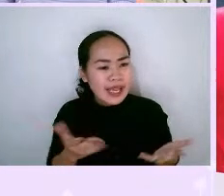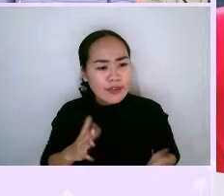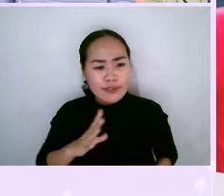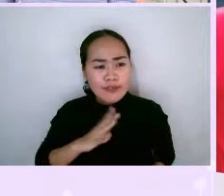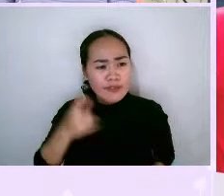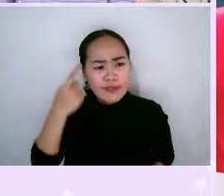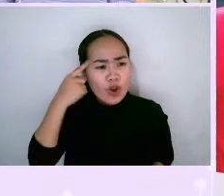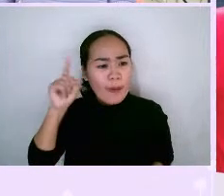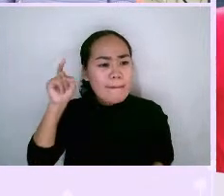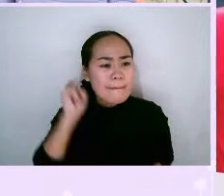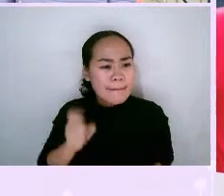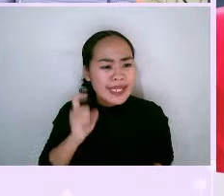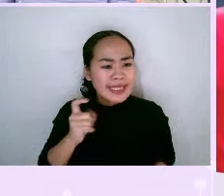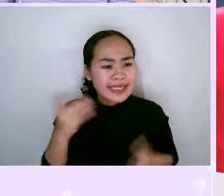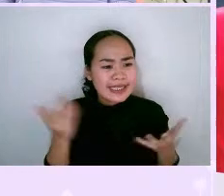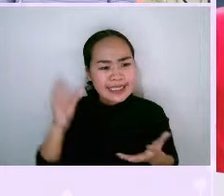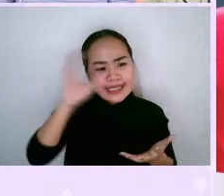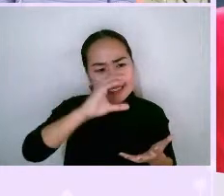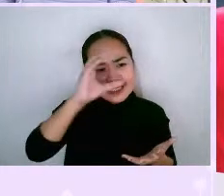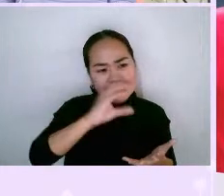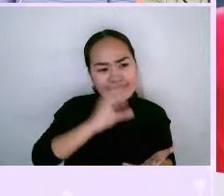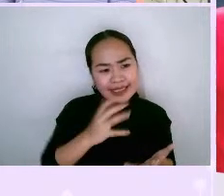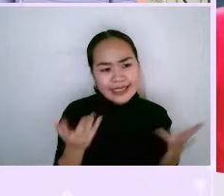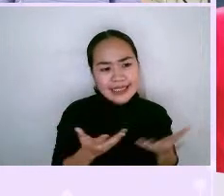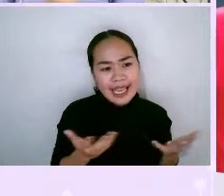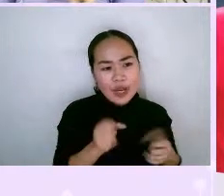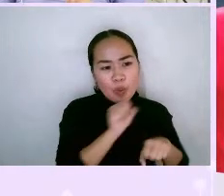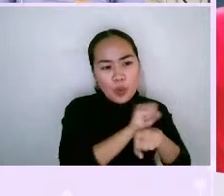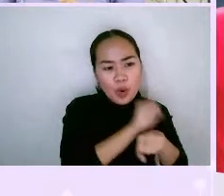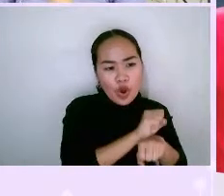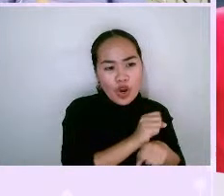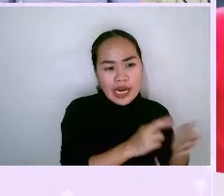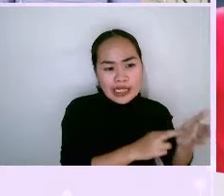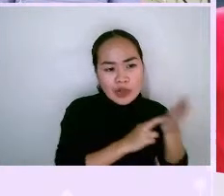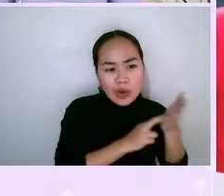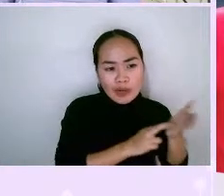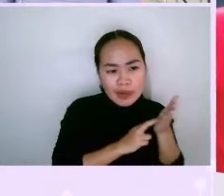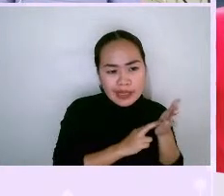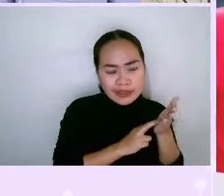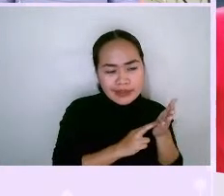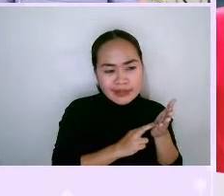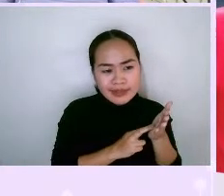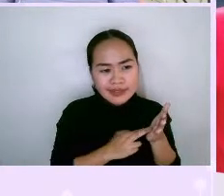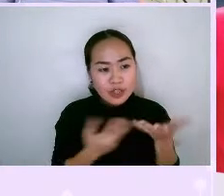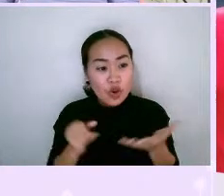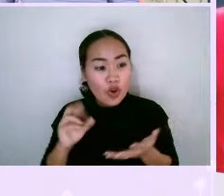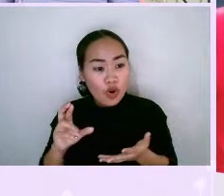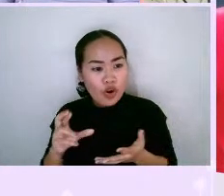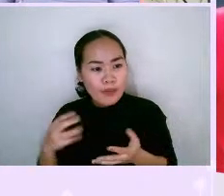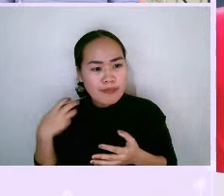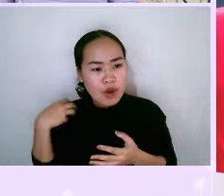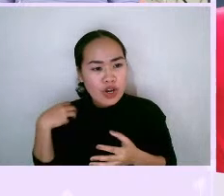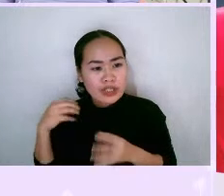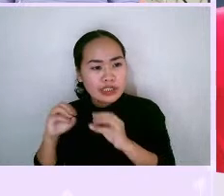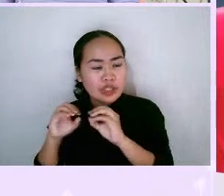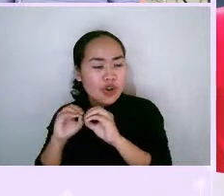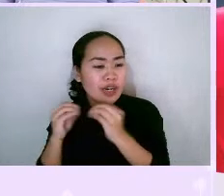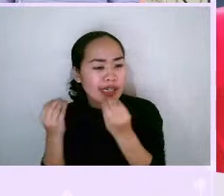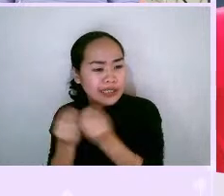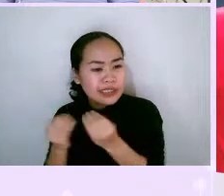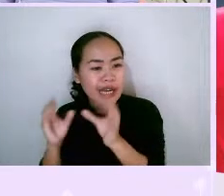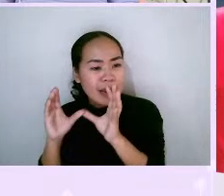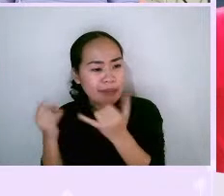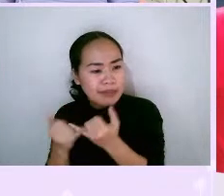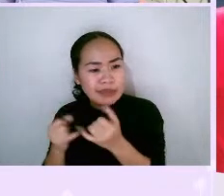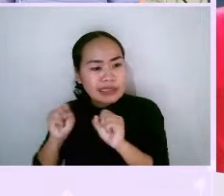and employers' search for workforce requirements free of charge. And while PESO